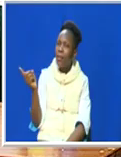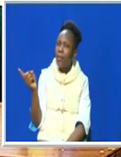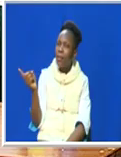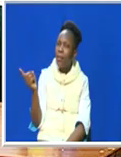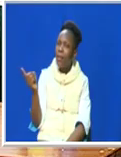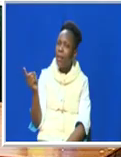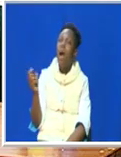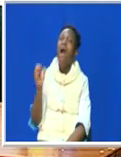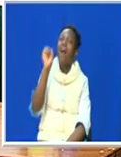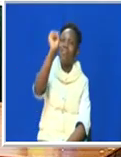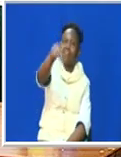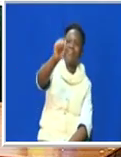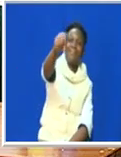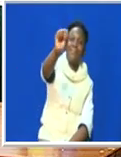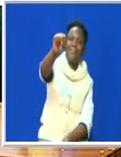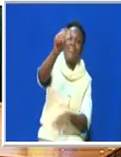Correct.